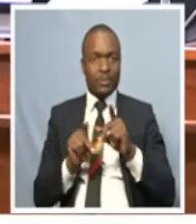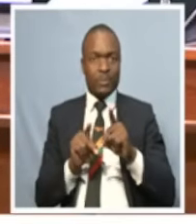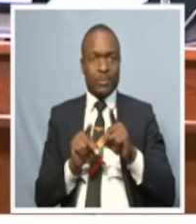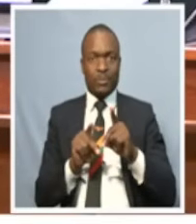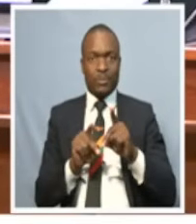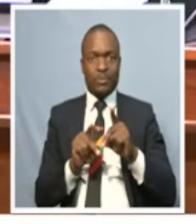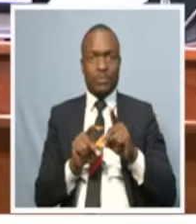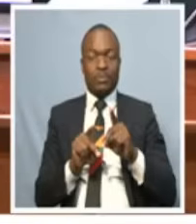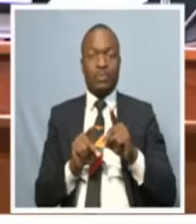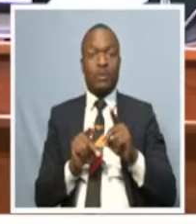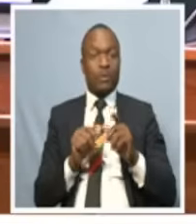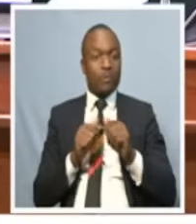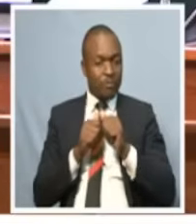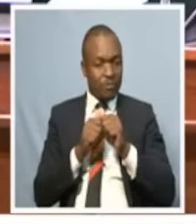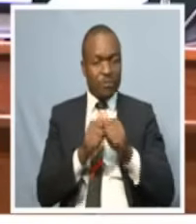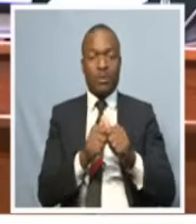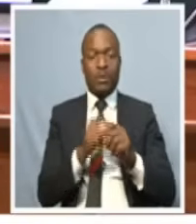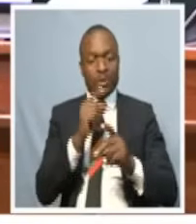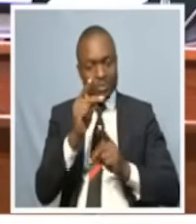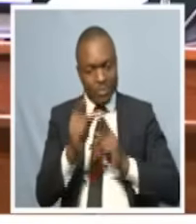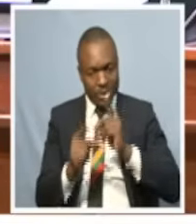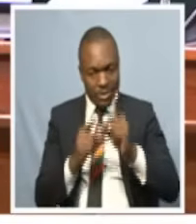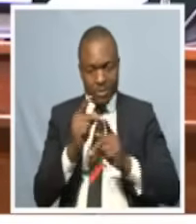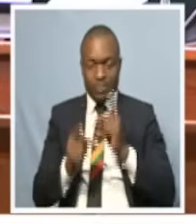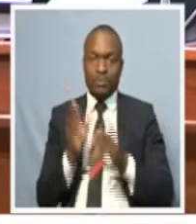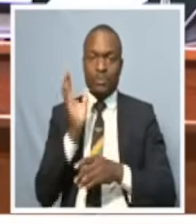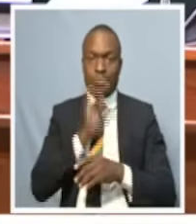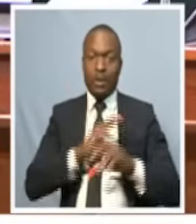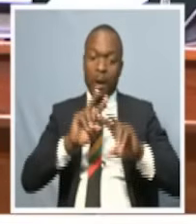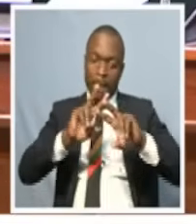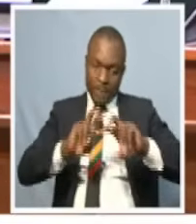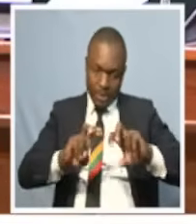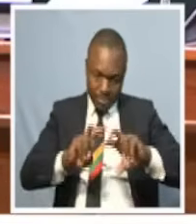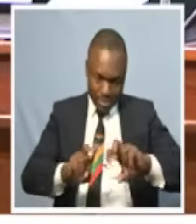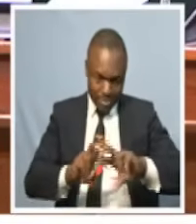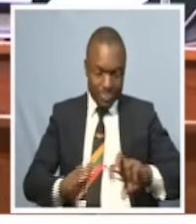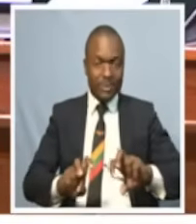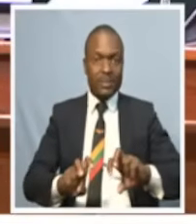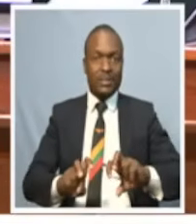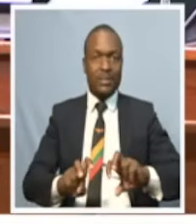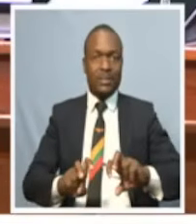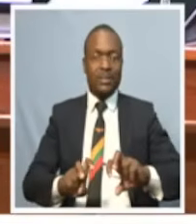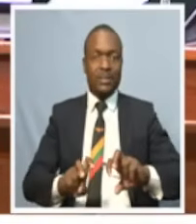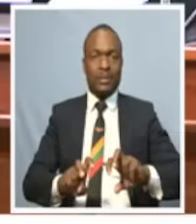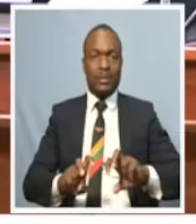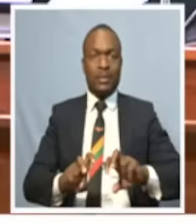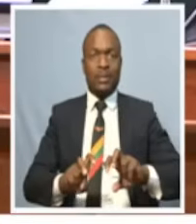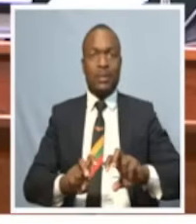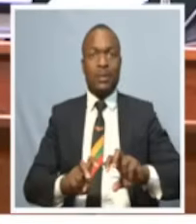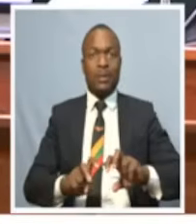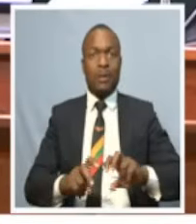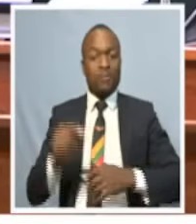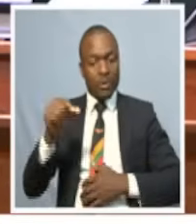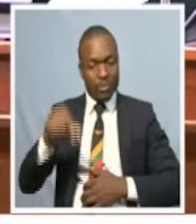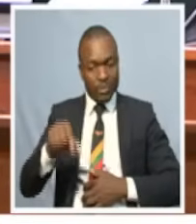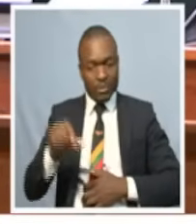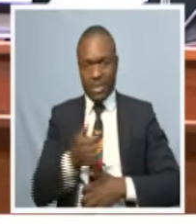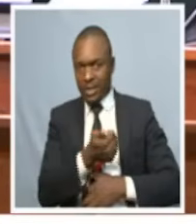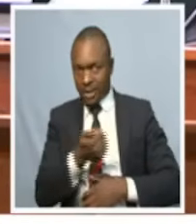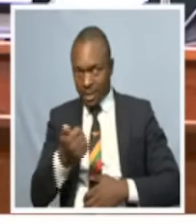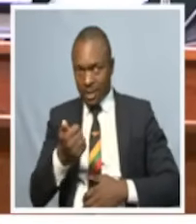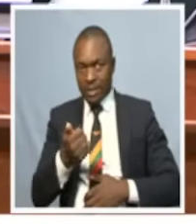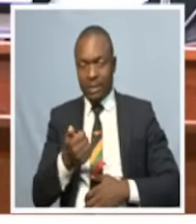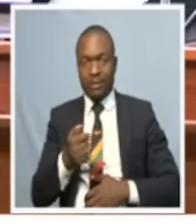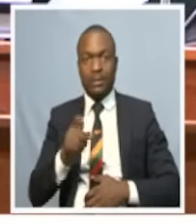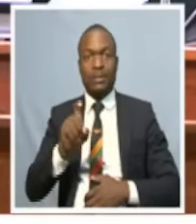screening, including the verification of credentials and other eligibility